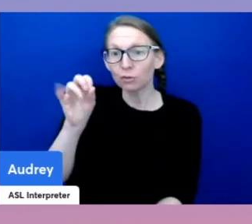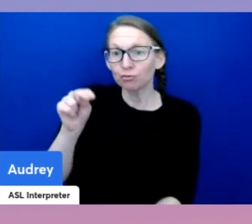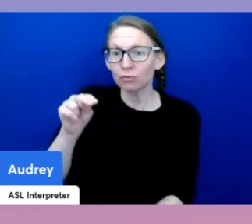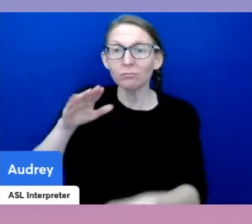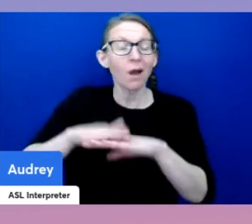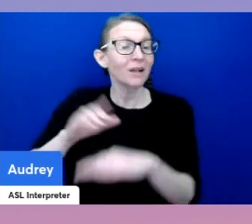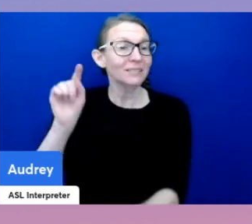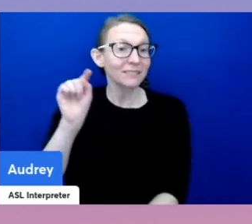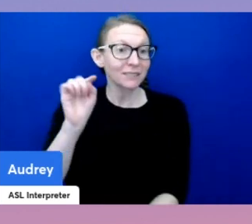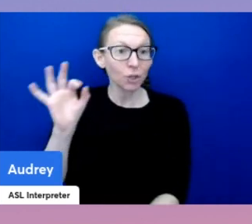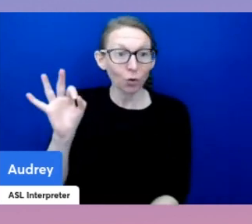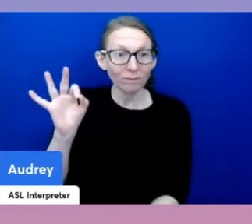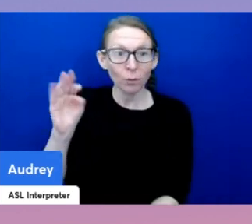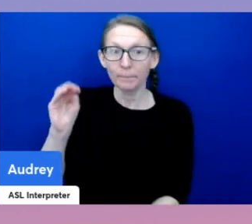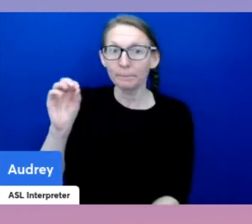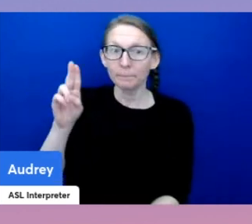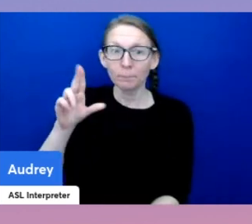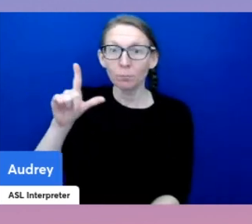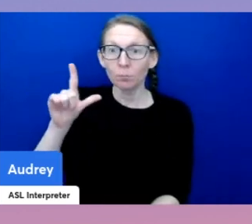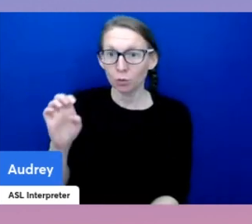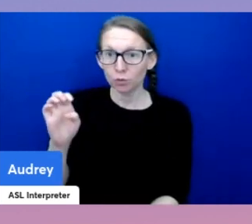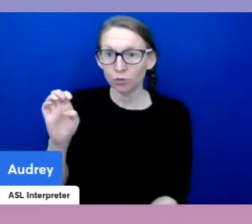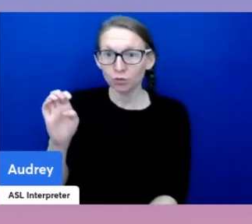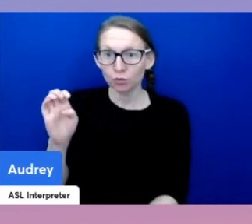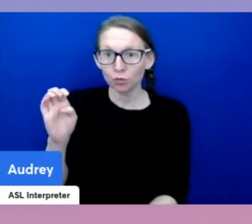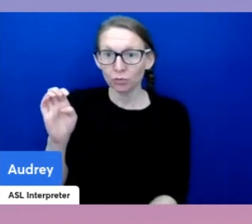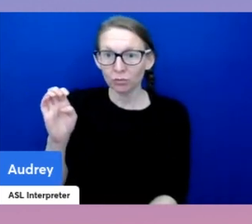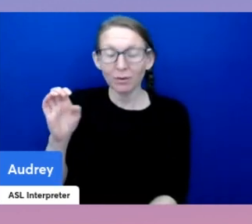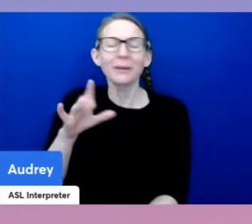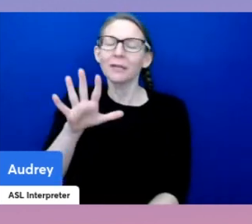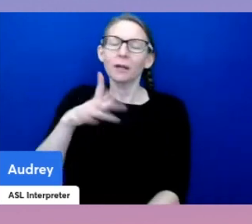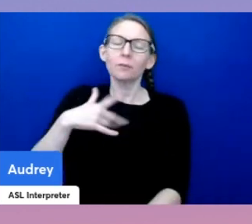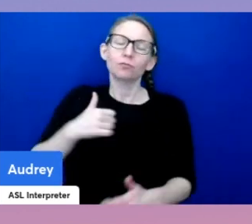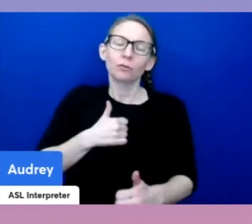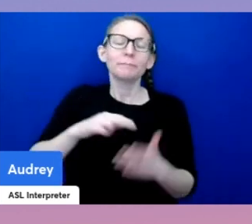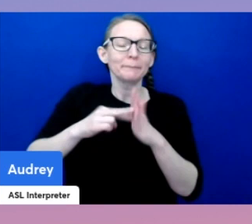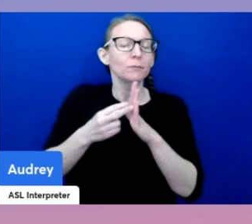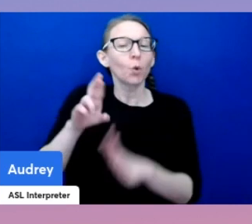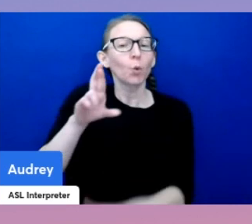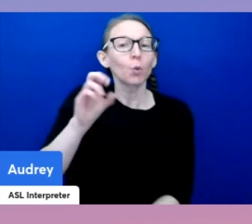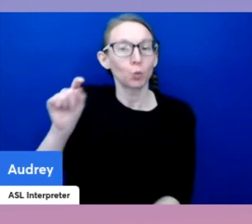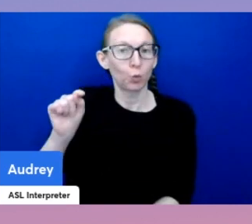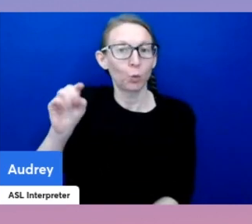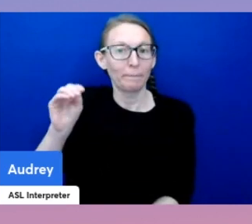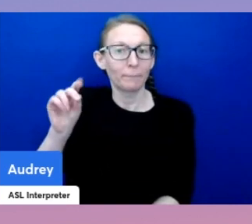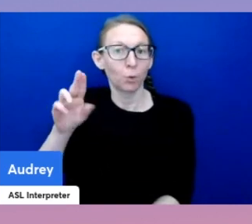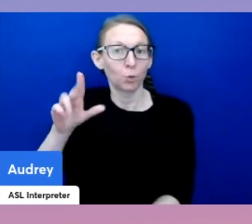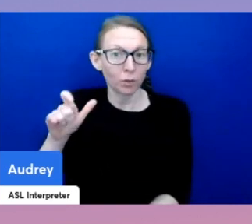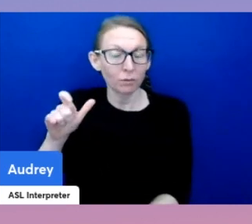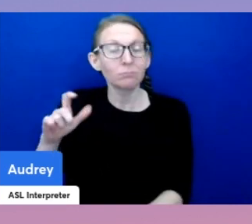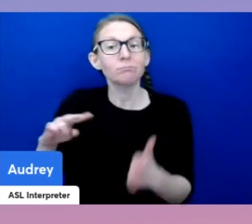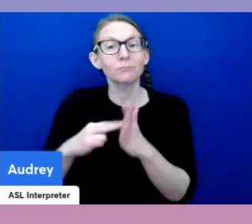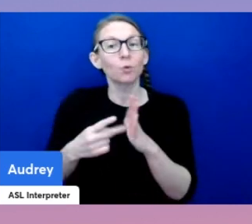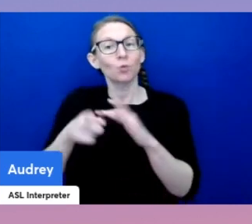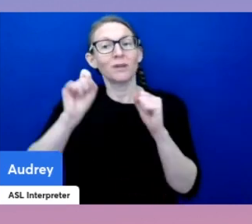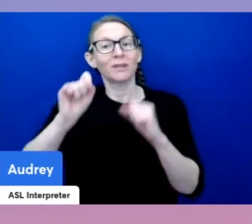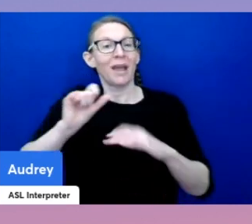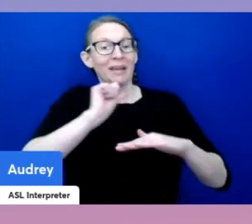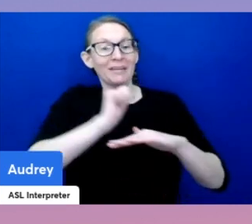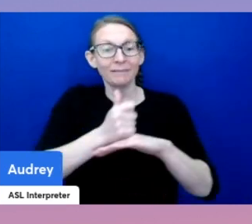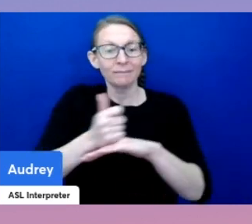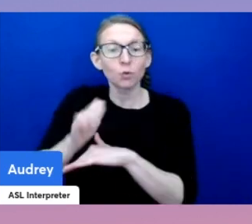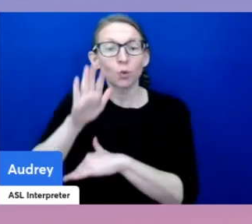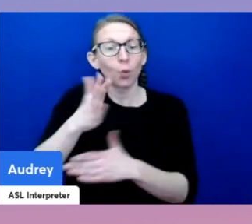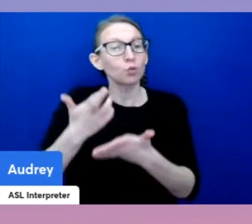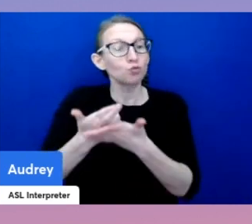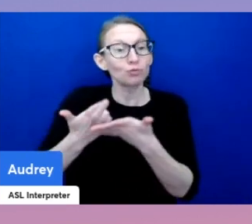module, the root module, I mean. So you can configure the resources